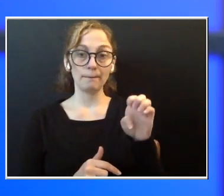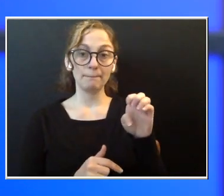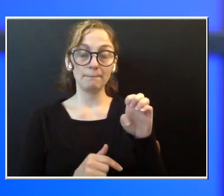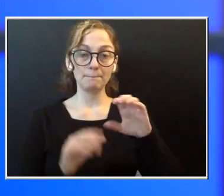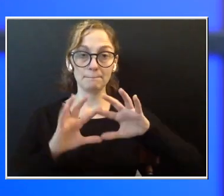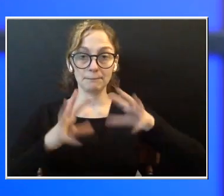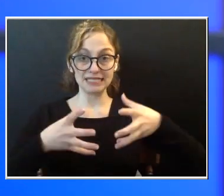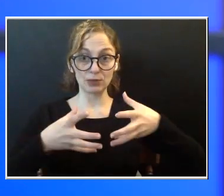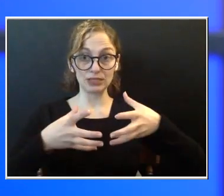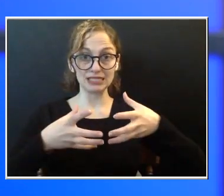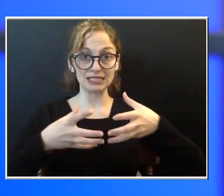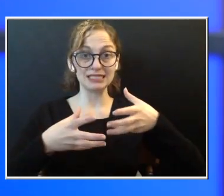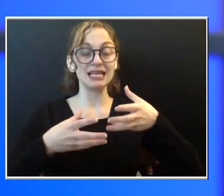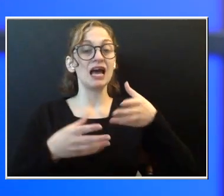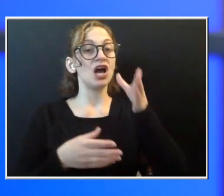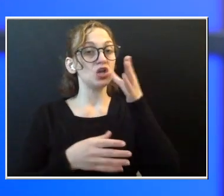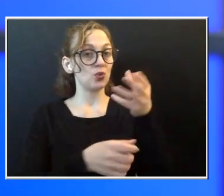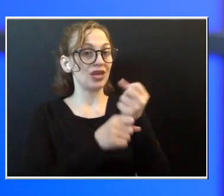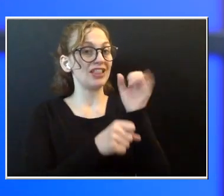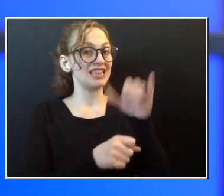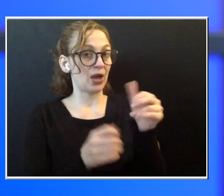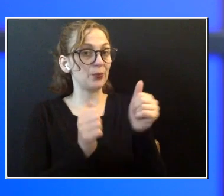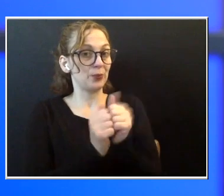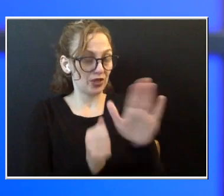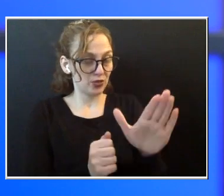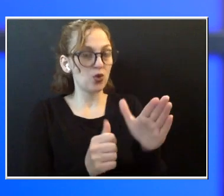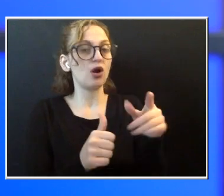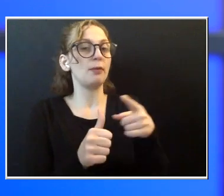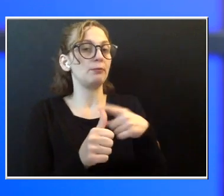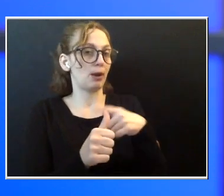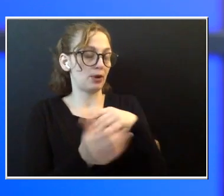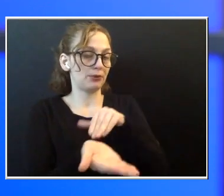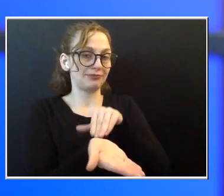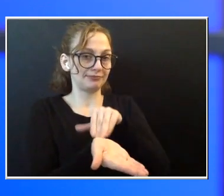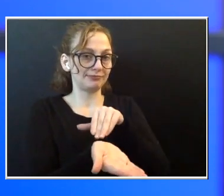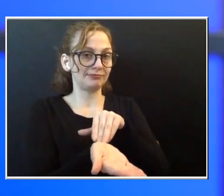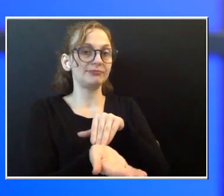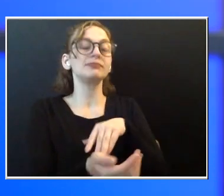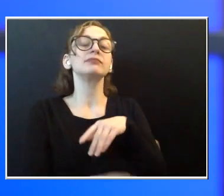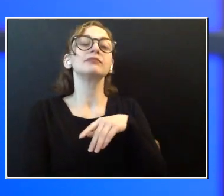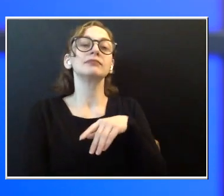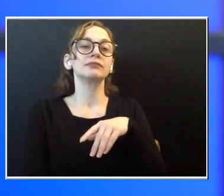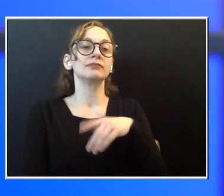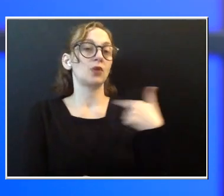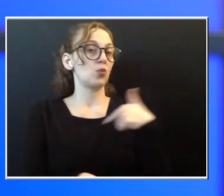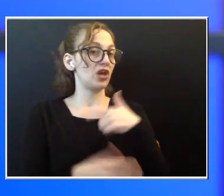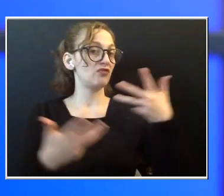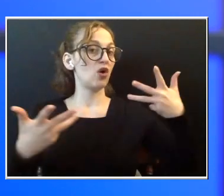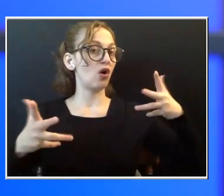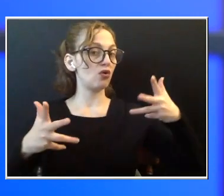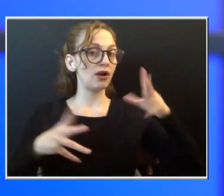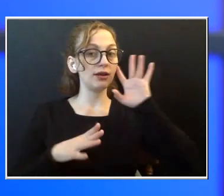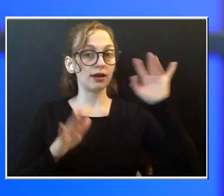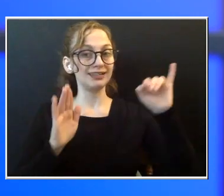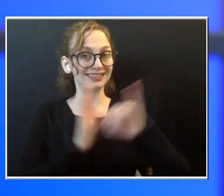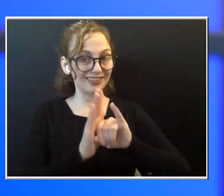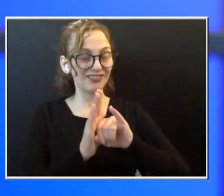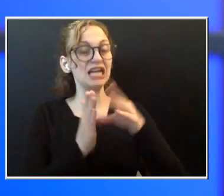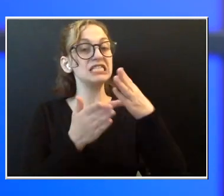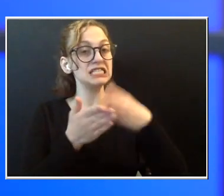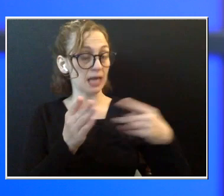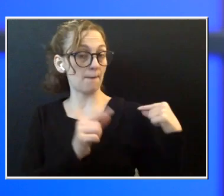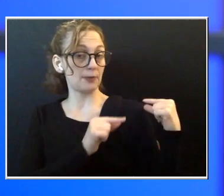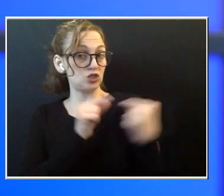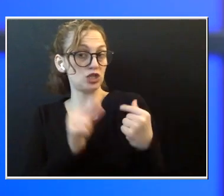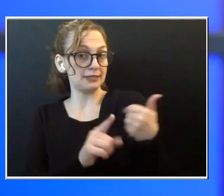primary care physician. Now, we know all that we have already identified certain risk genes. And if you're interested,